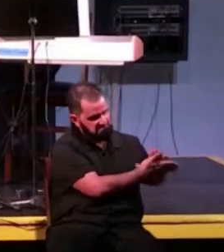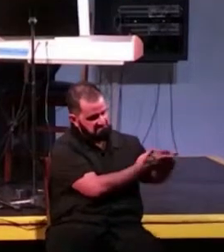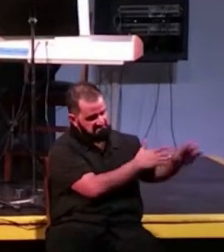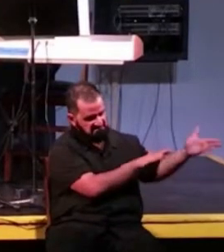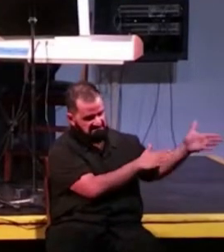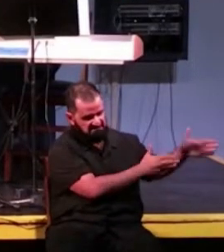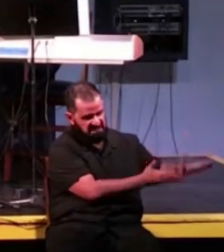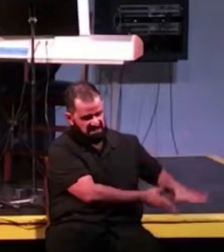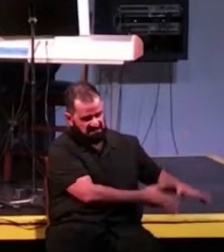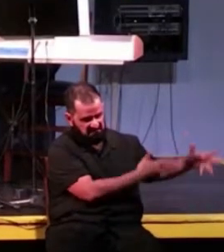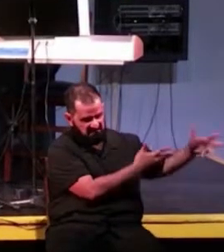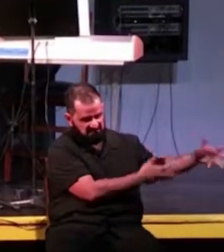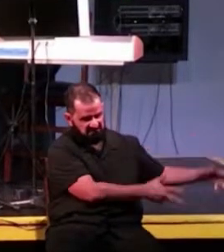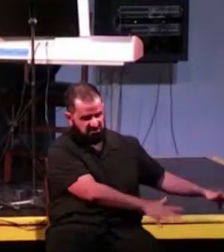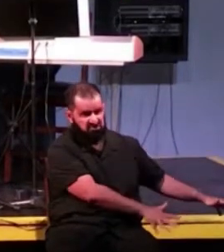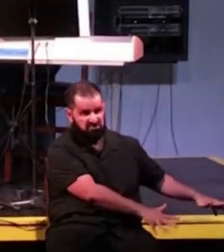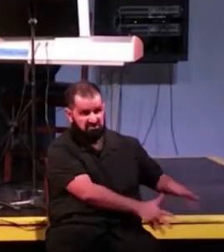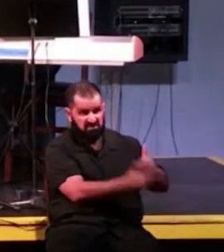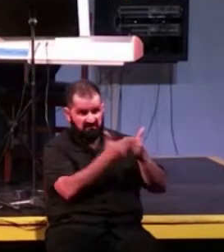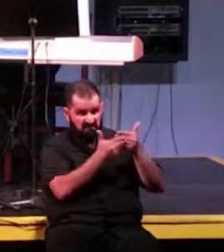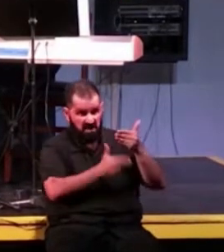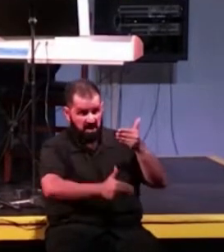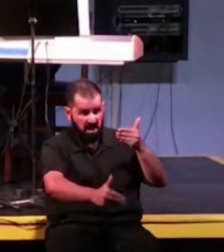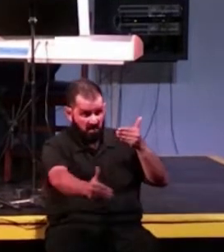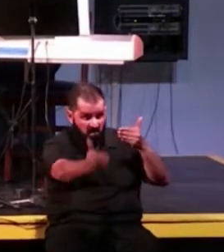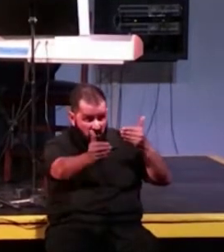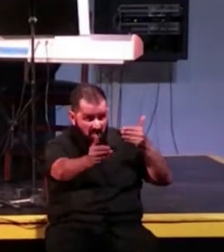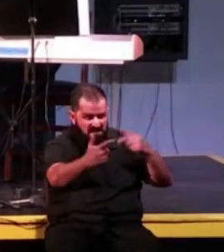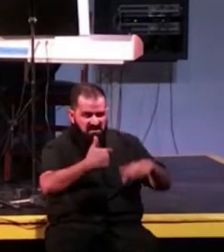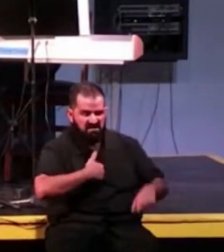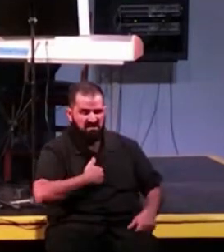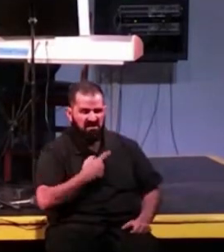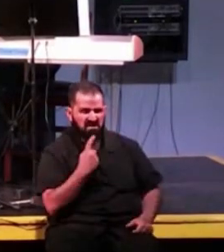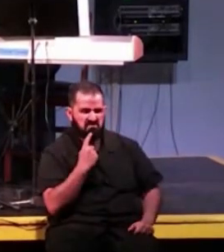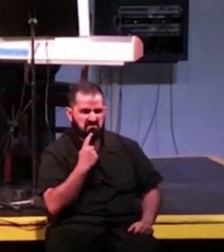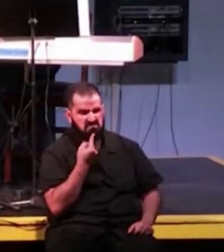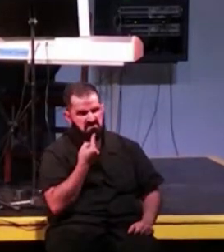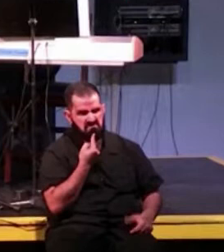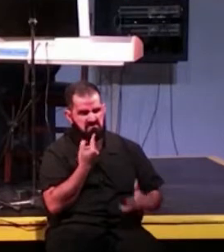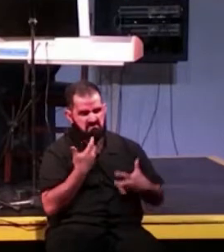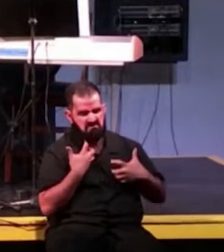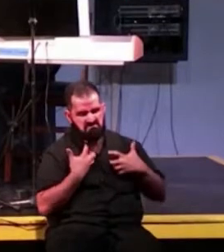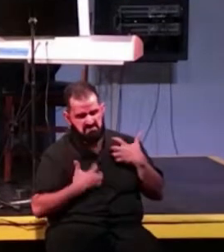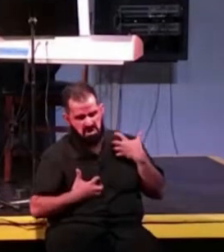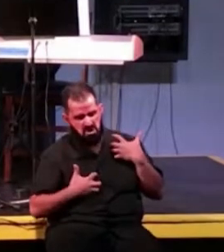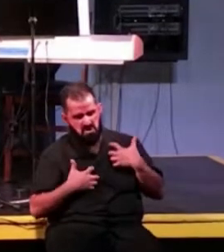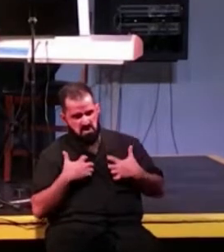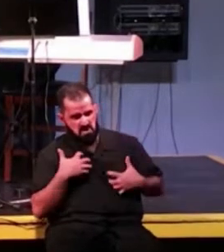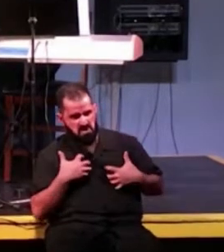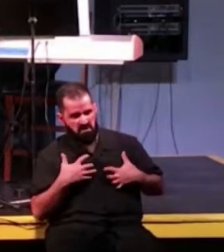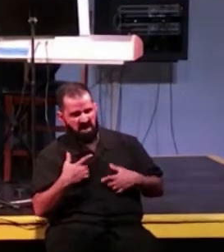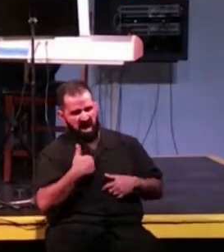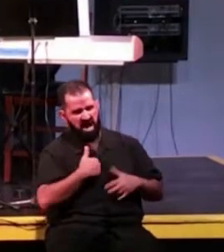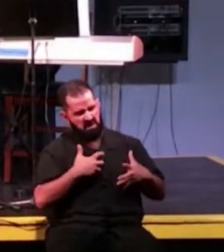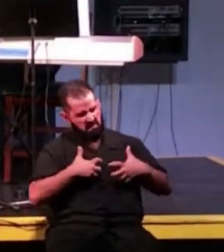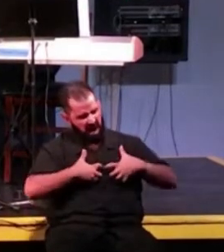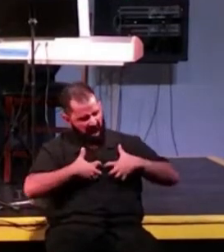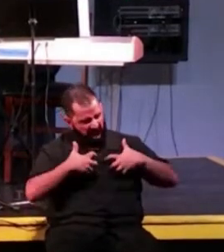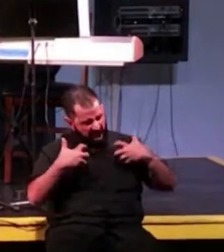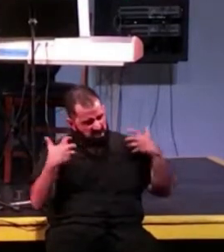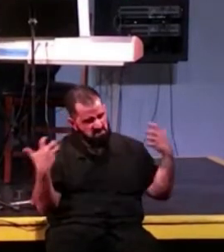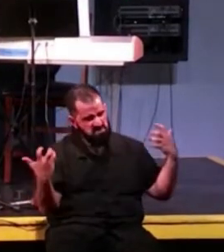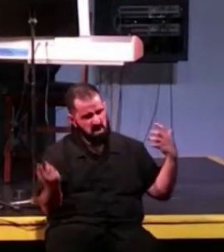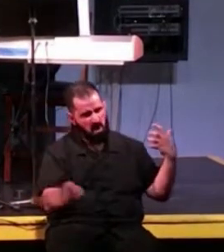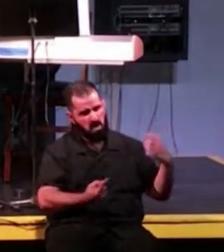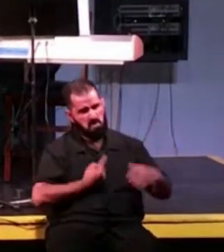family. From now on, I'm bitter. From now on, I'm angry all the